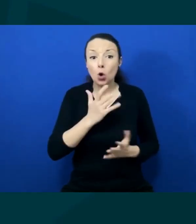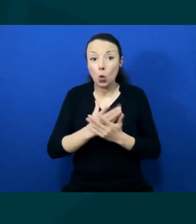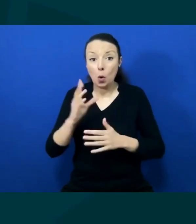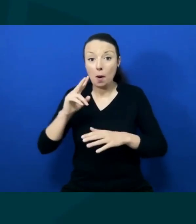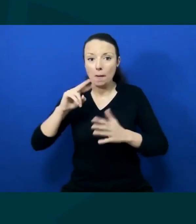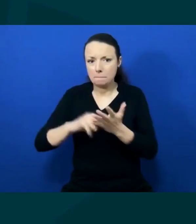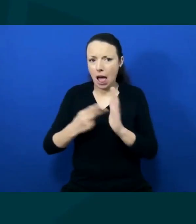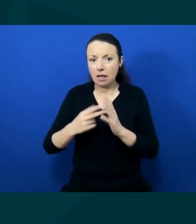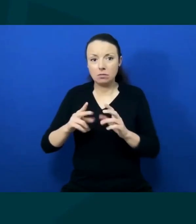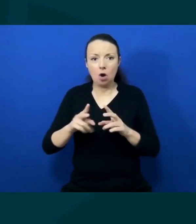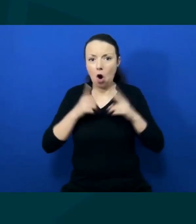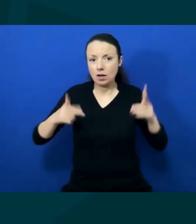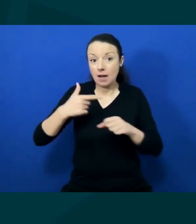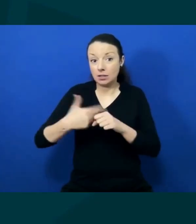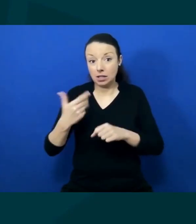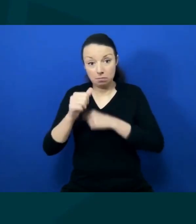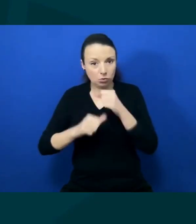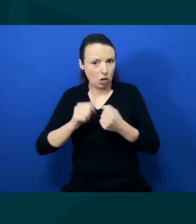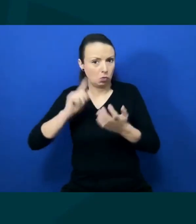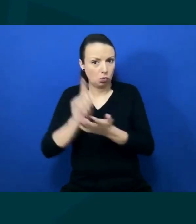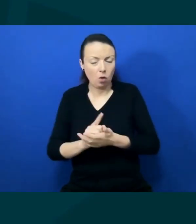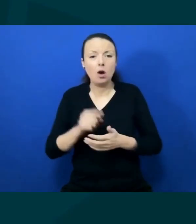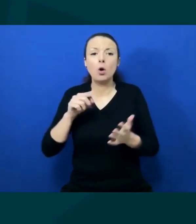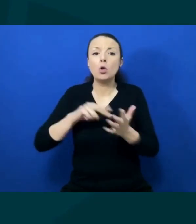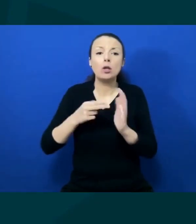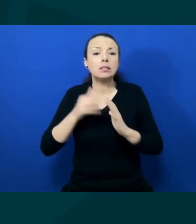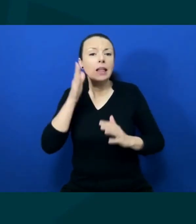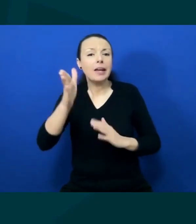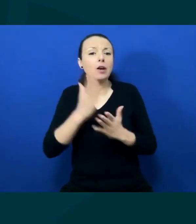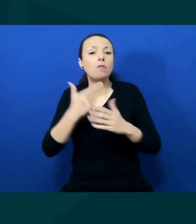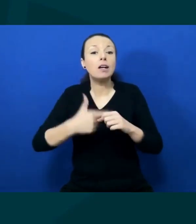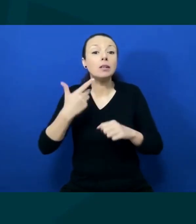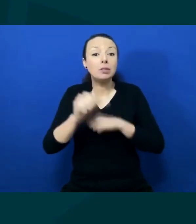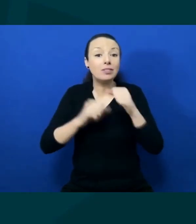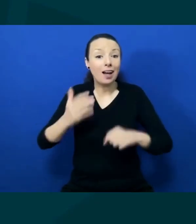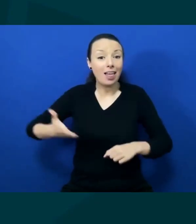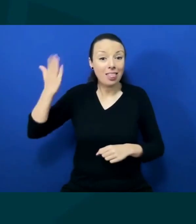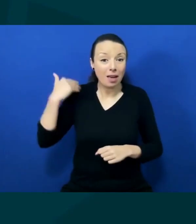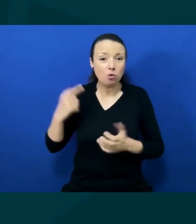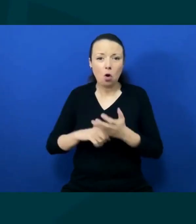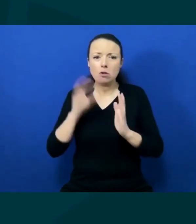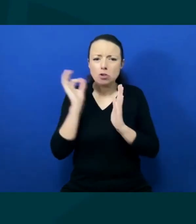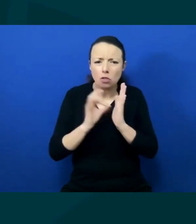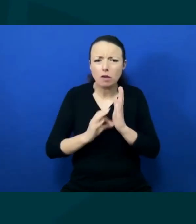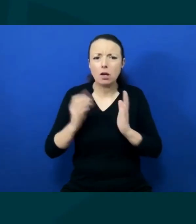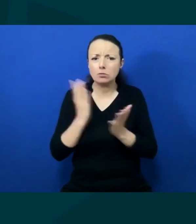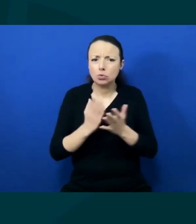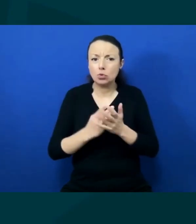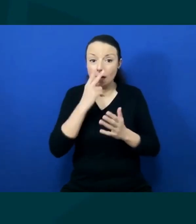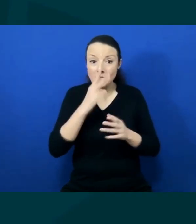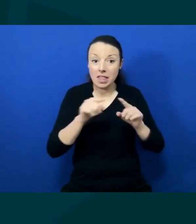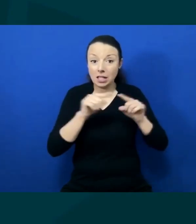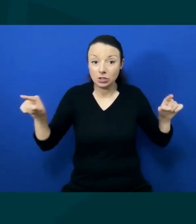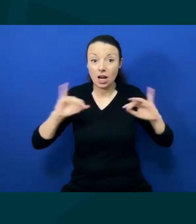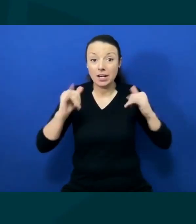believe, was that this plan was implemented in the course of 25 years. It was a strategy that was